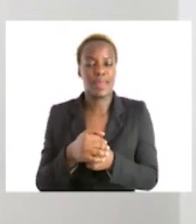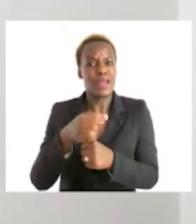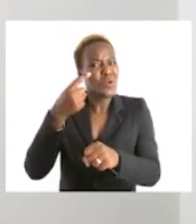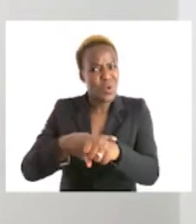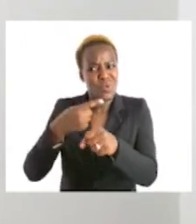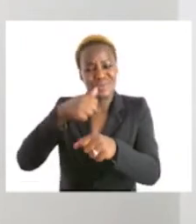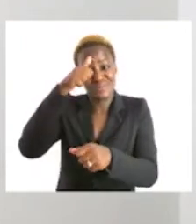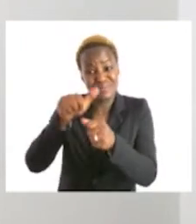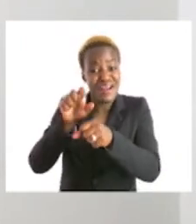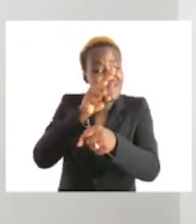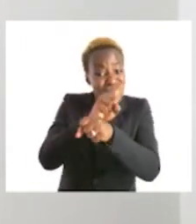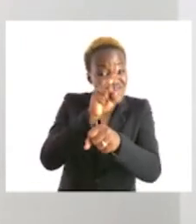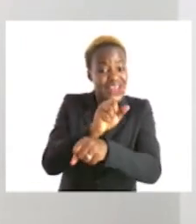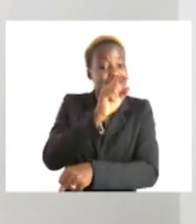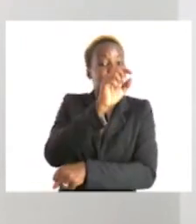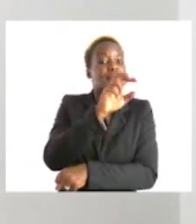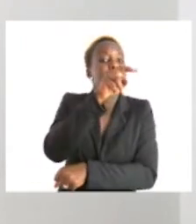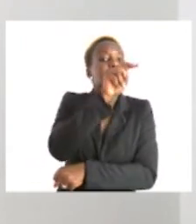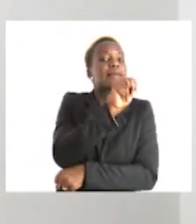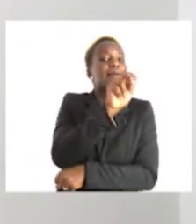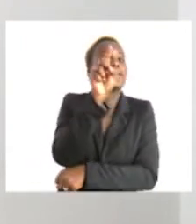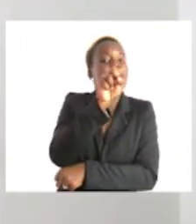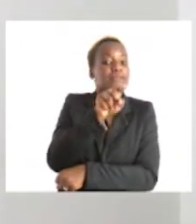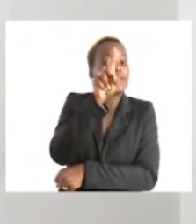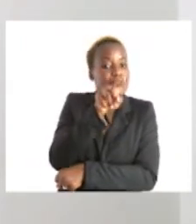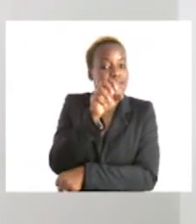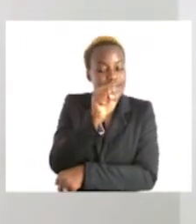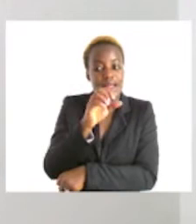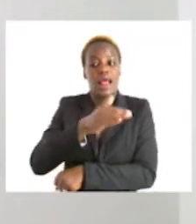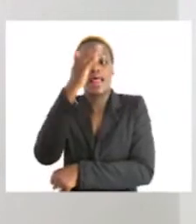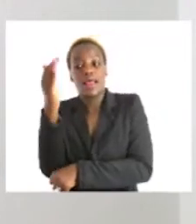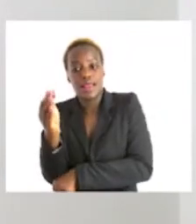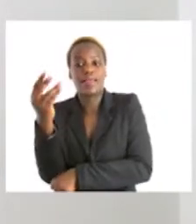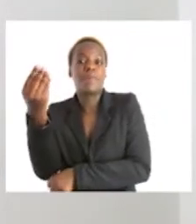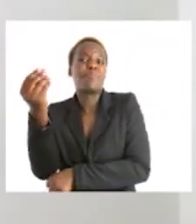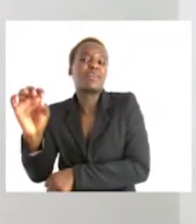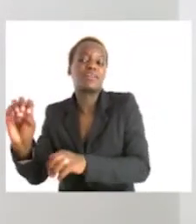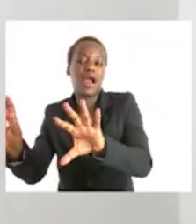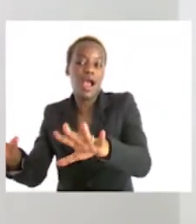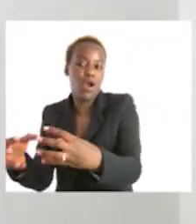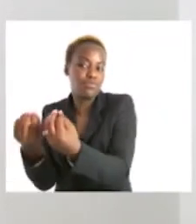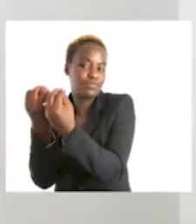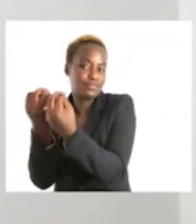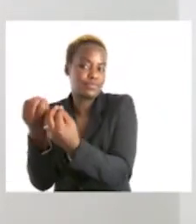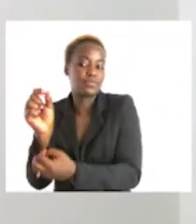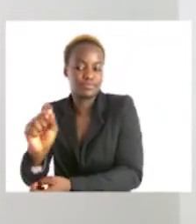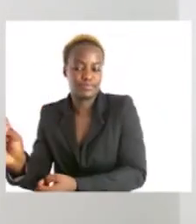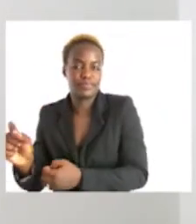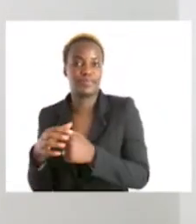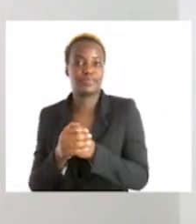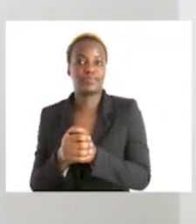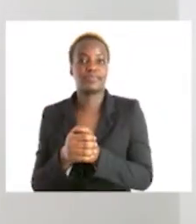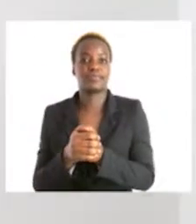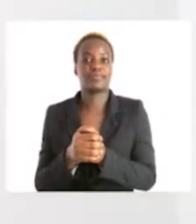first before you can actually write the amount of the money next to it. All right? Let's quickly